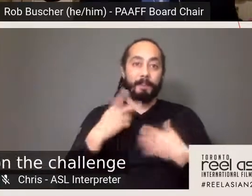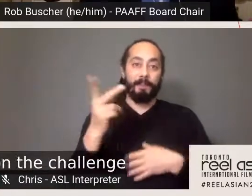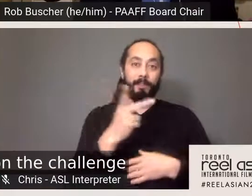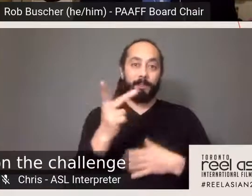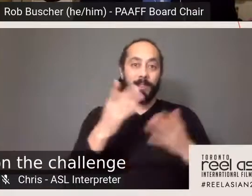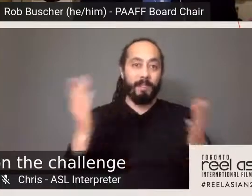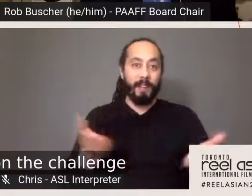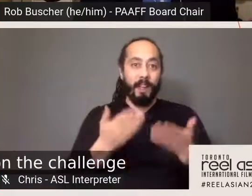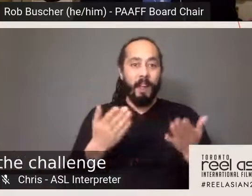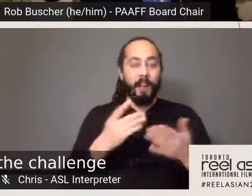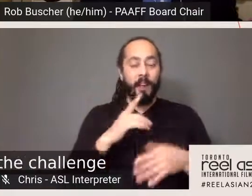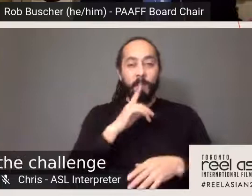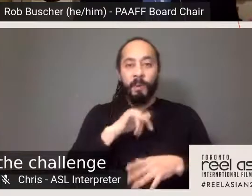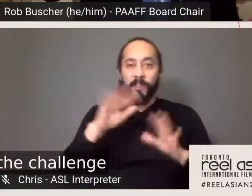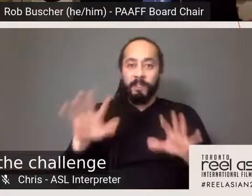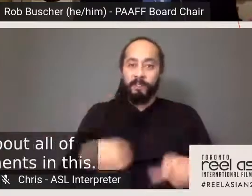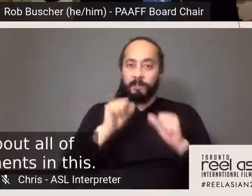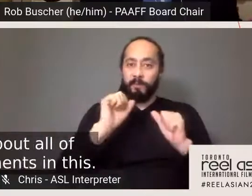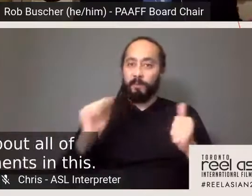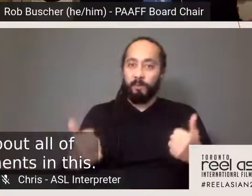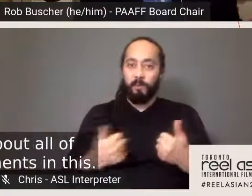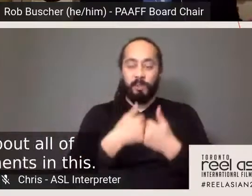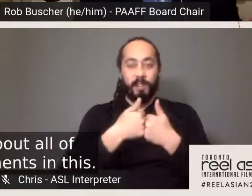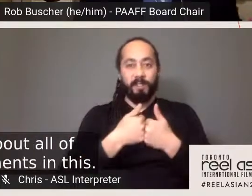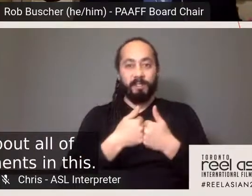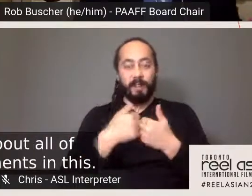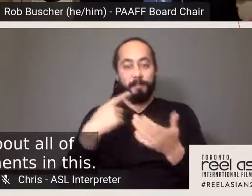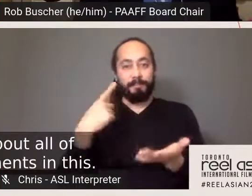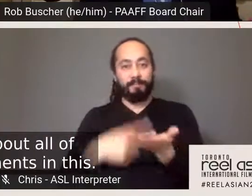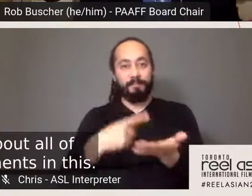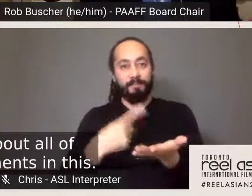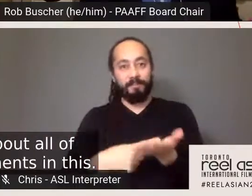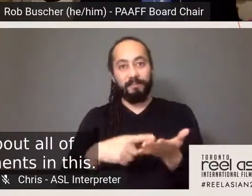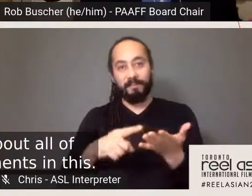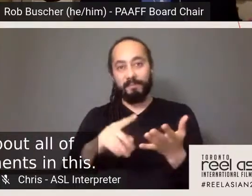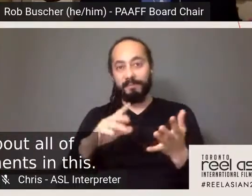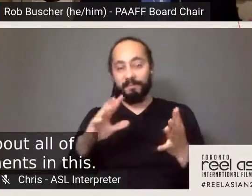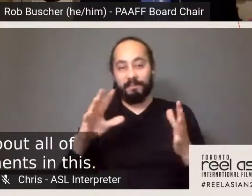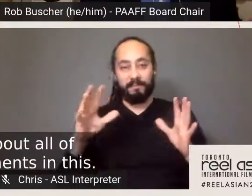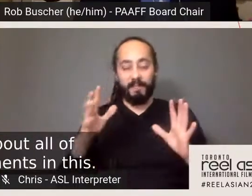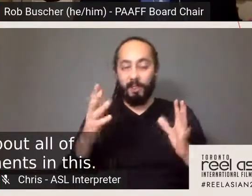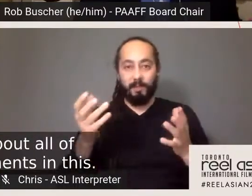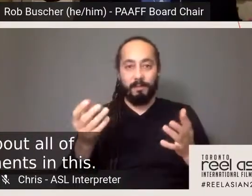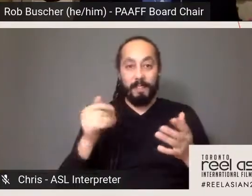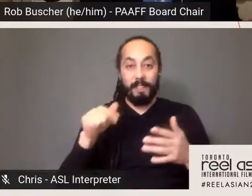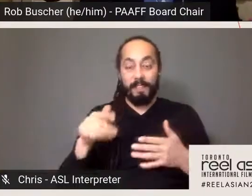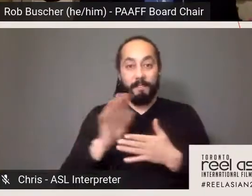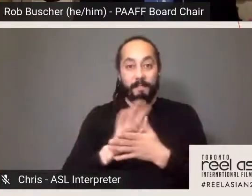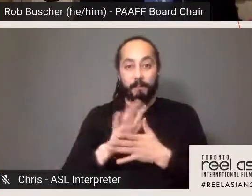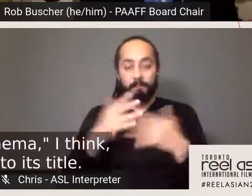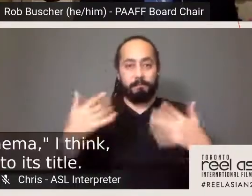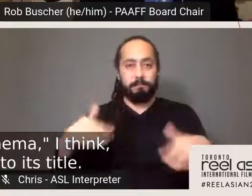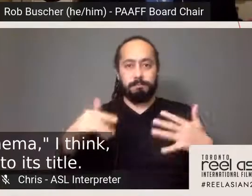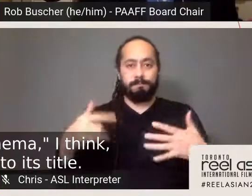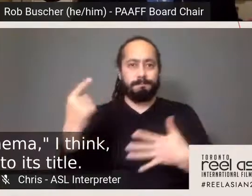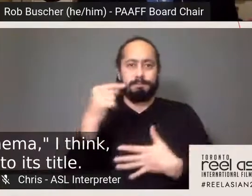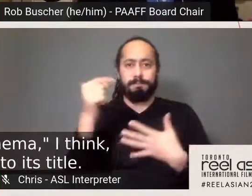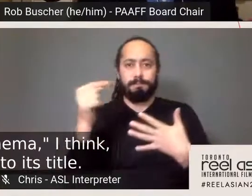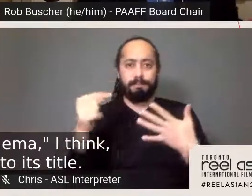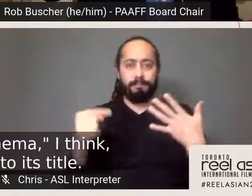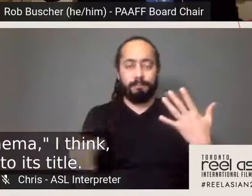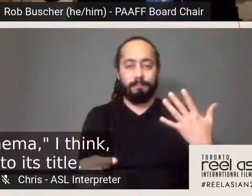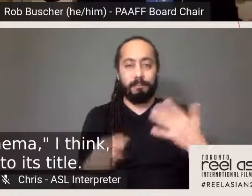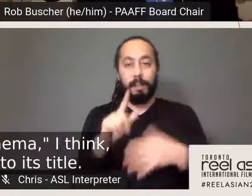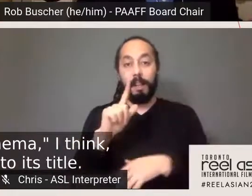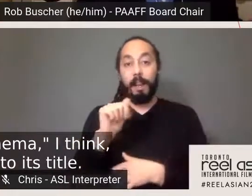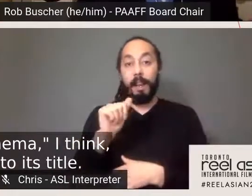and really taking on the challenge and embracing the challenge of talking about all of the many elements in this. Labyrinth of Cinema,